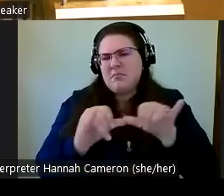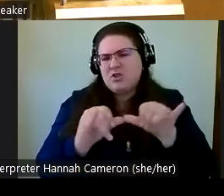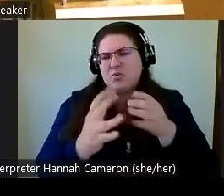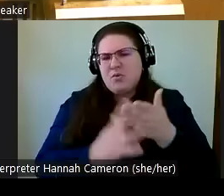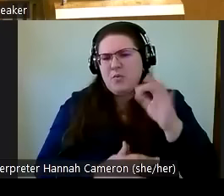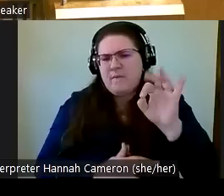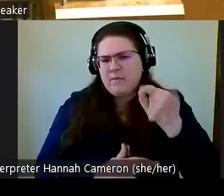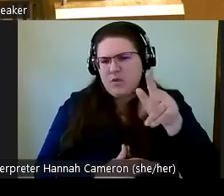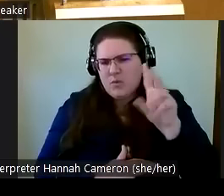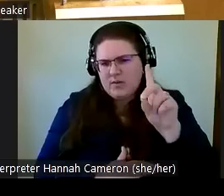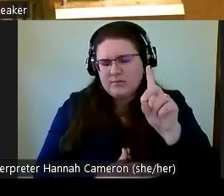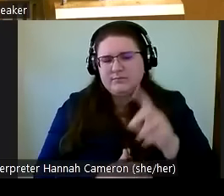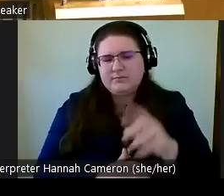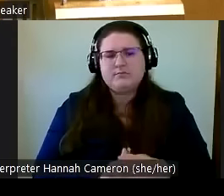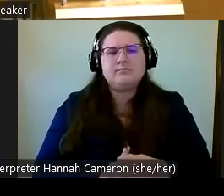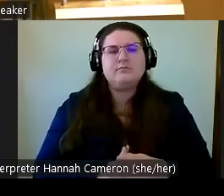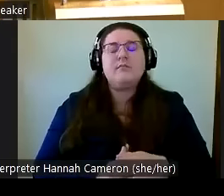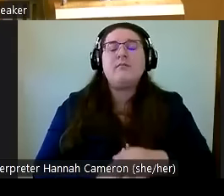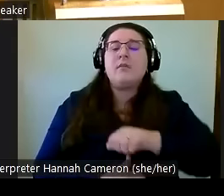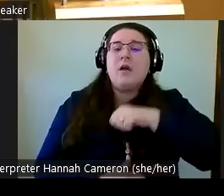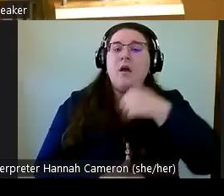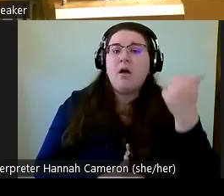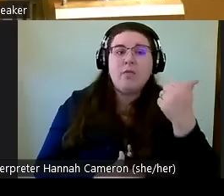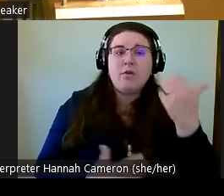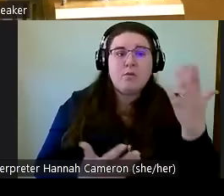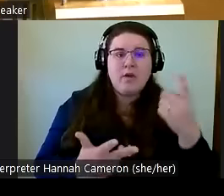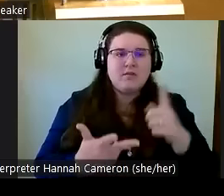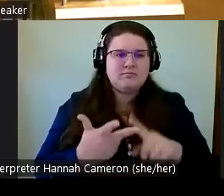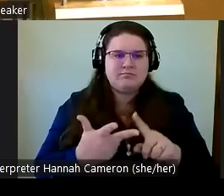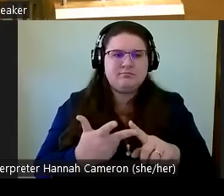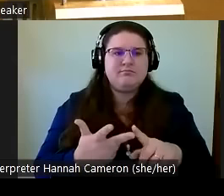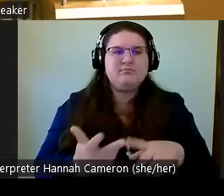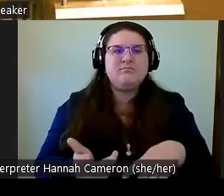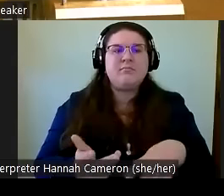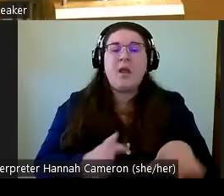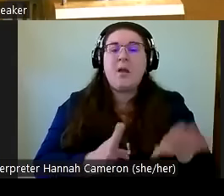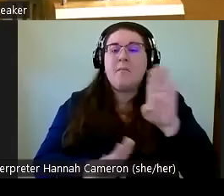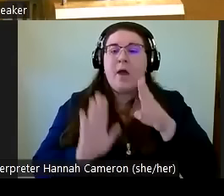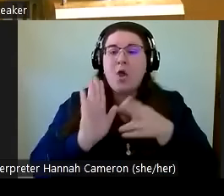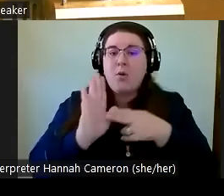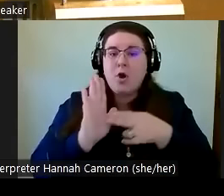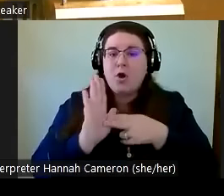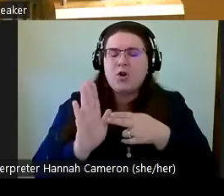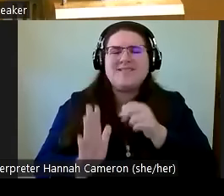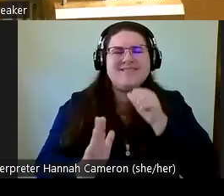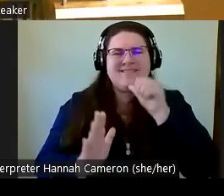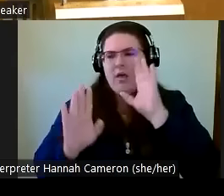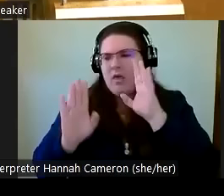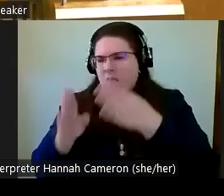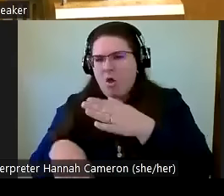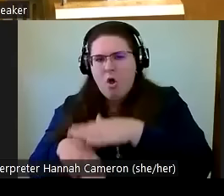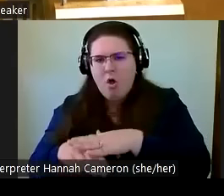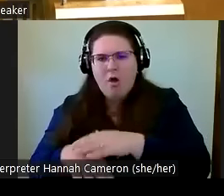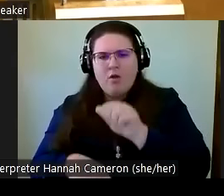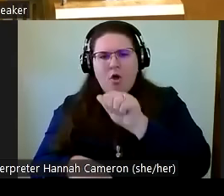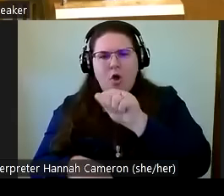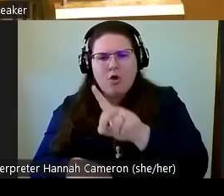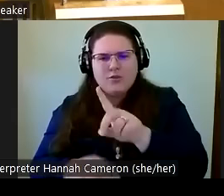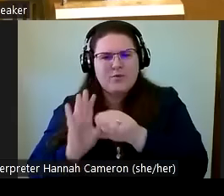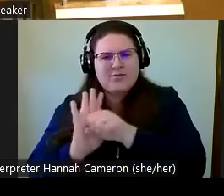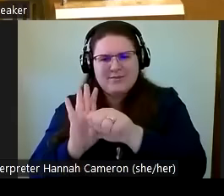diagnostic criteria are biomarkers that look at non-Alzheimer's pathology that can come along and